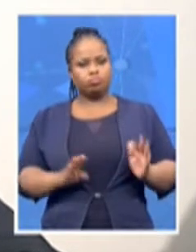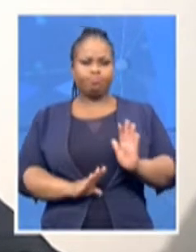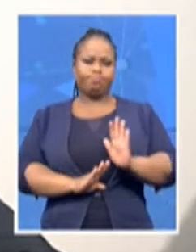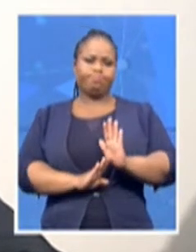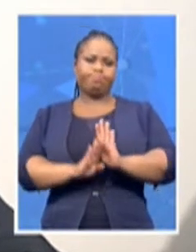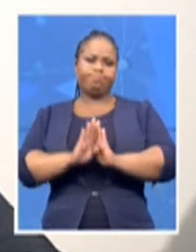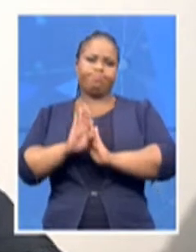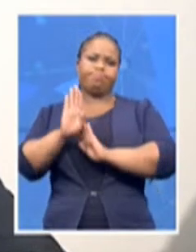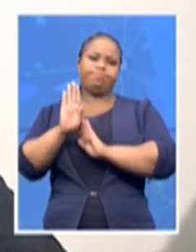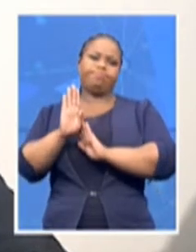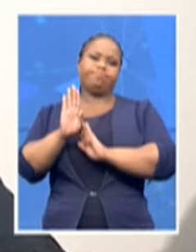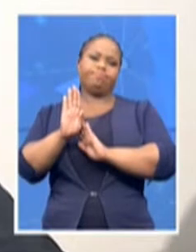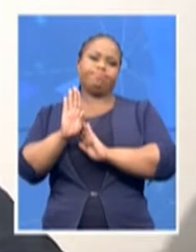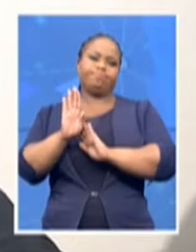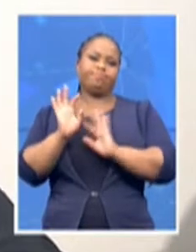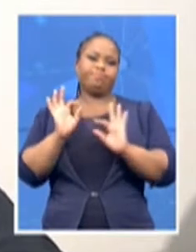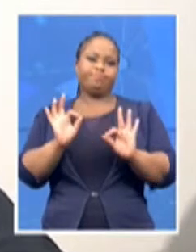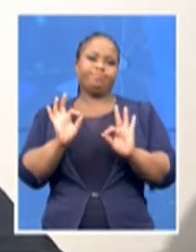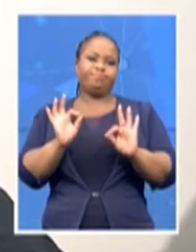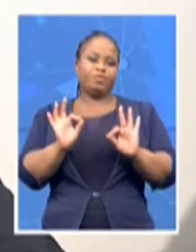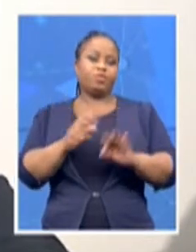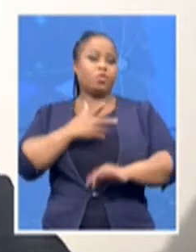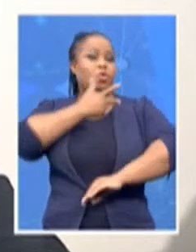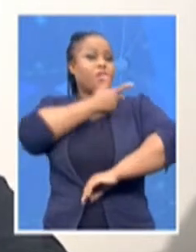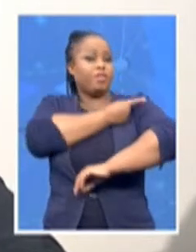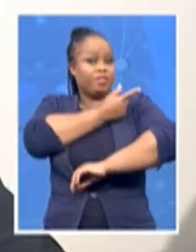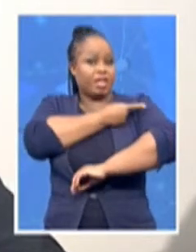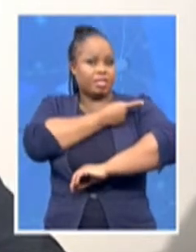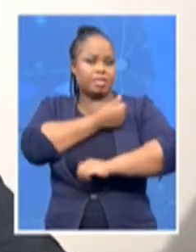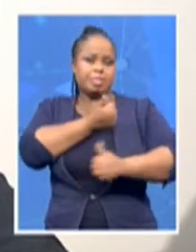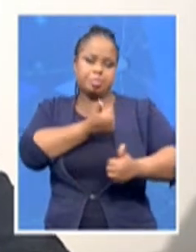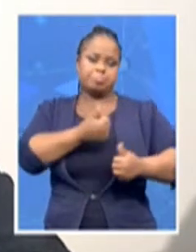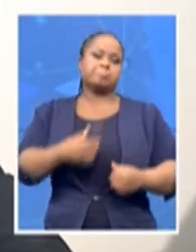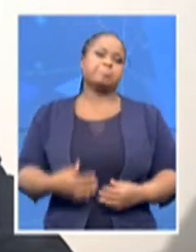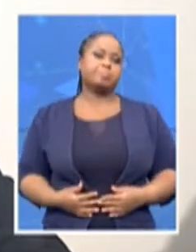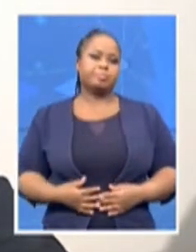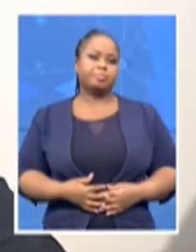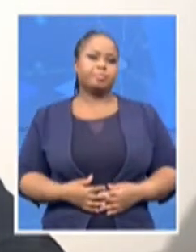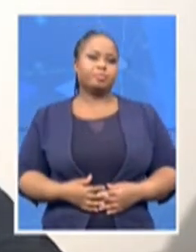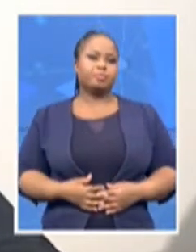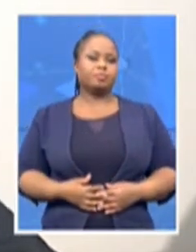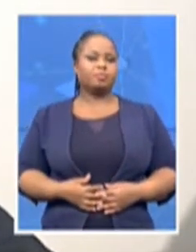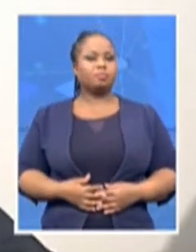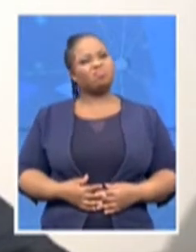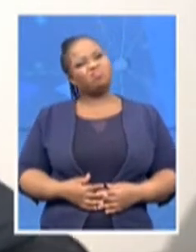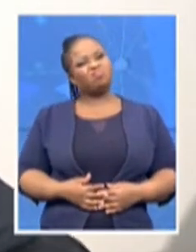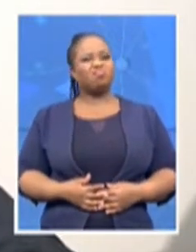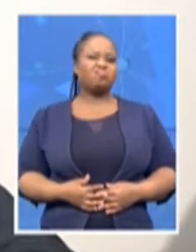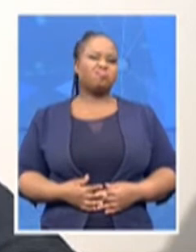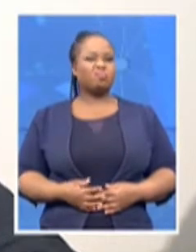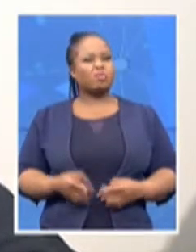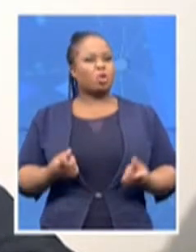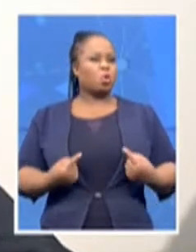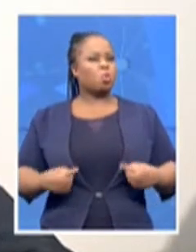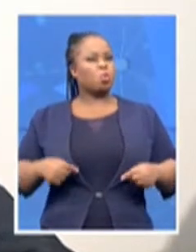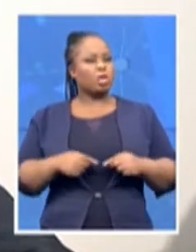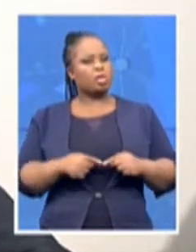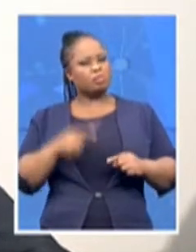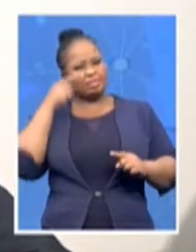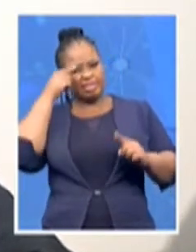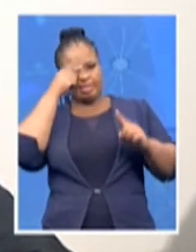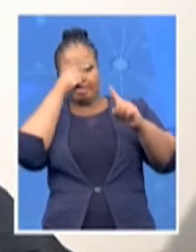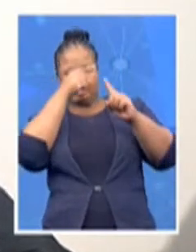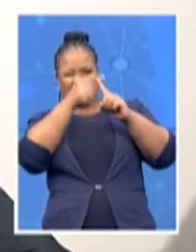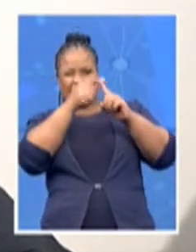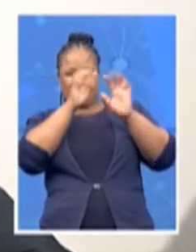in terms of the vaccination. We are not exactly at the target which we want, as